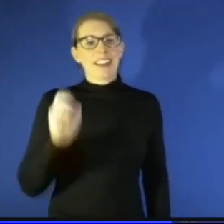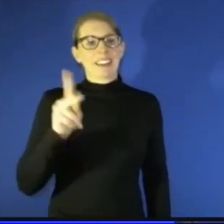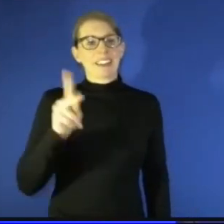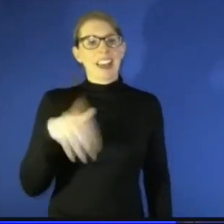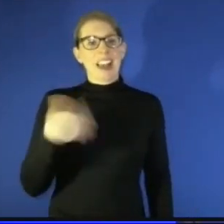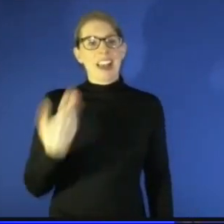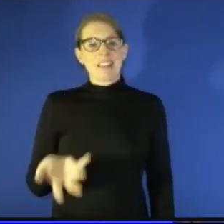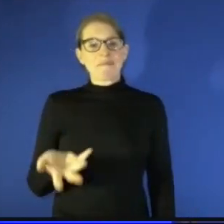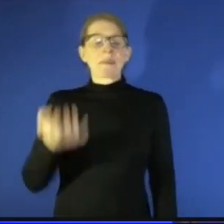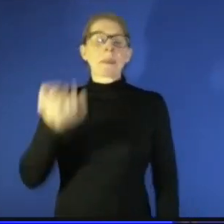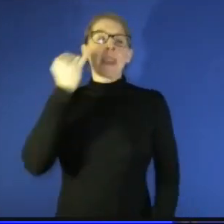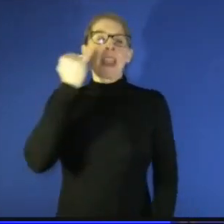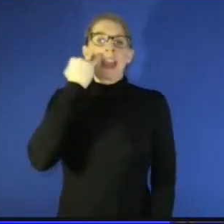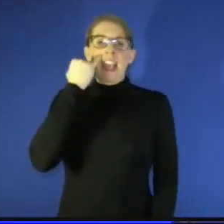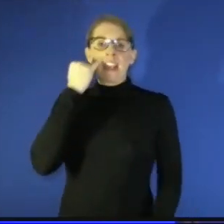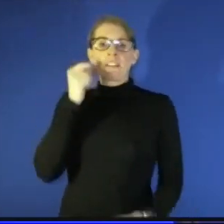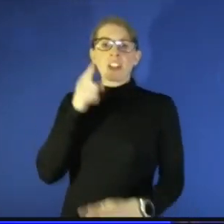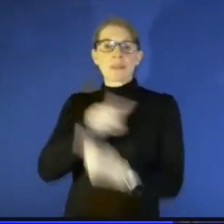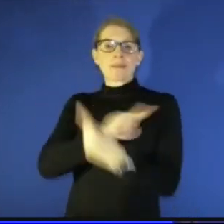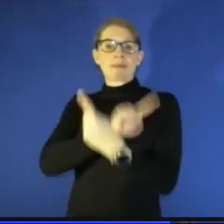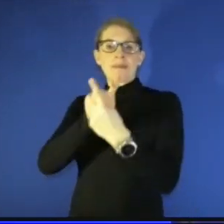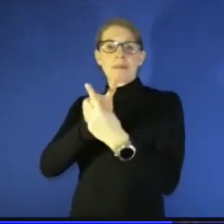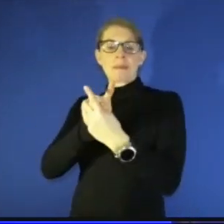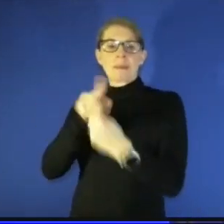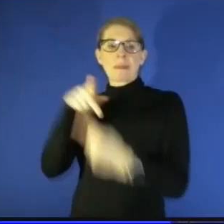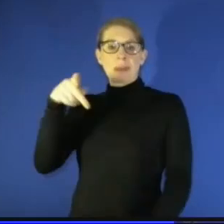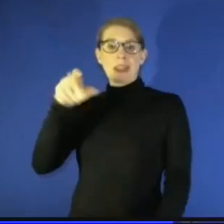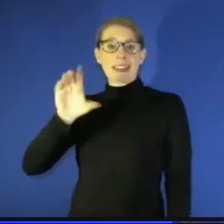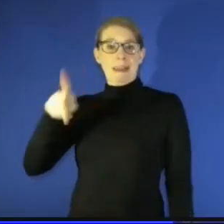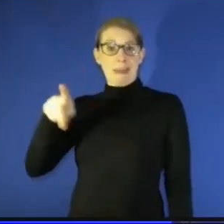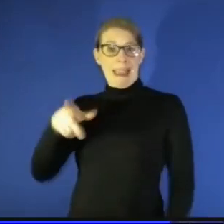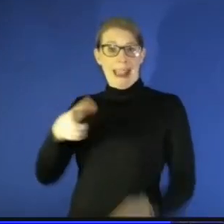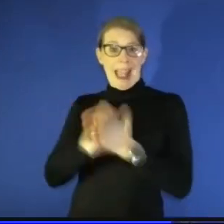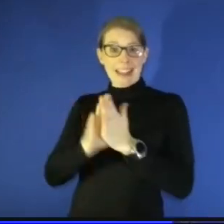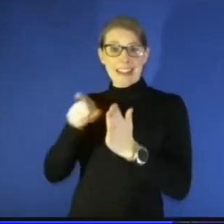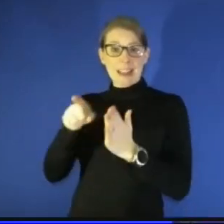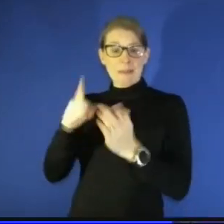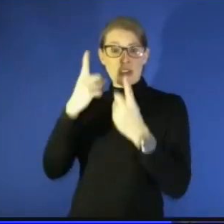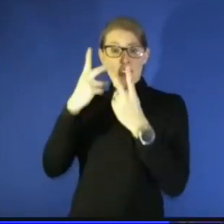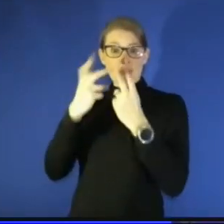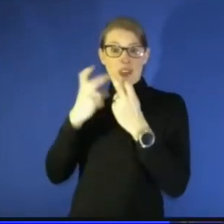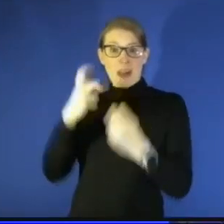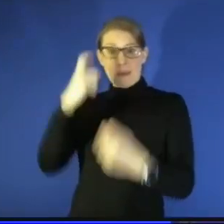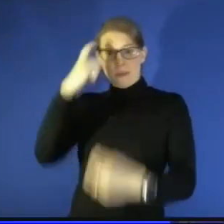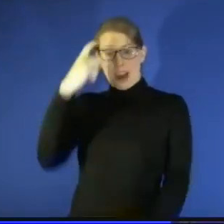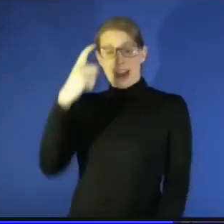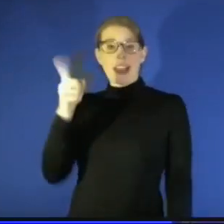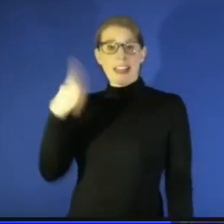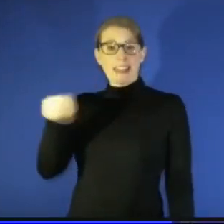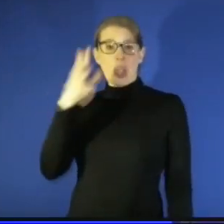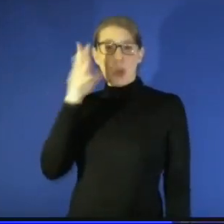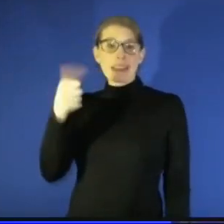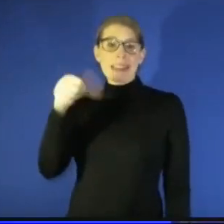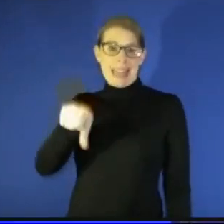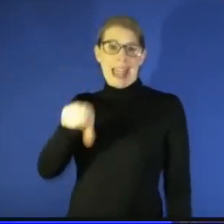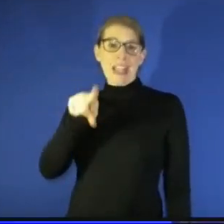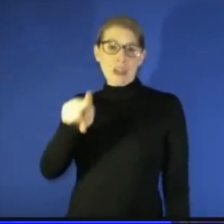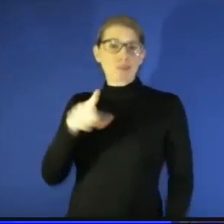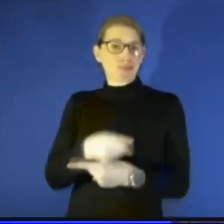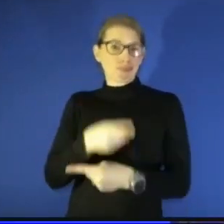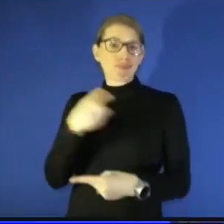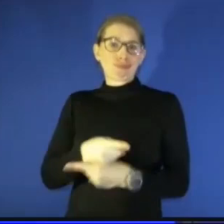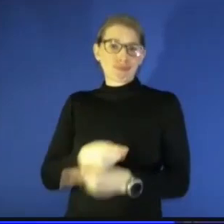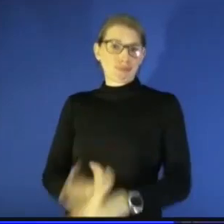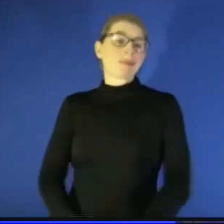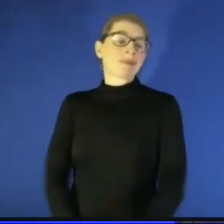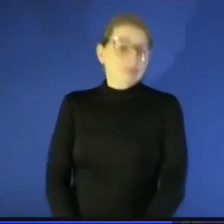If you go to your primary doctor and simply ask them for a screening scan of the brain, you will be denied. And that would be appropriate.